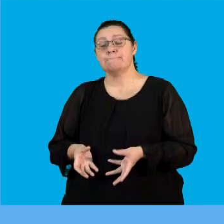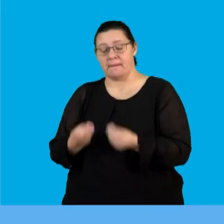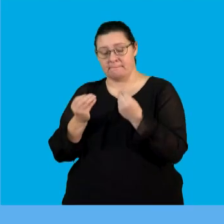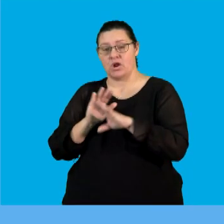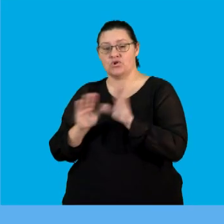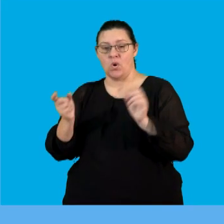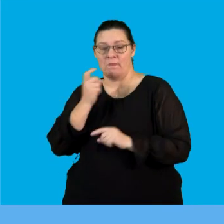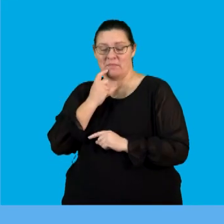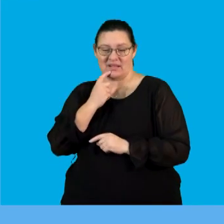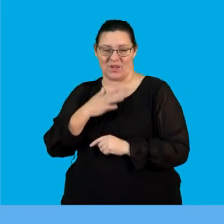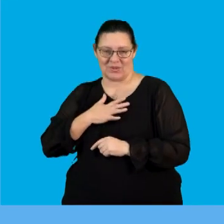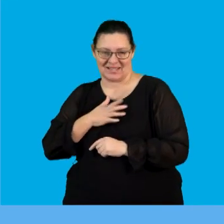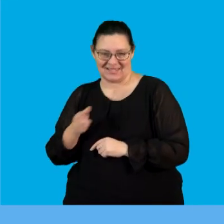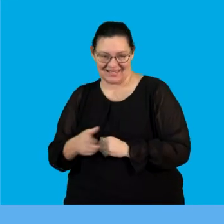So